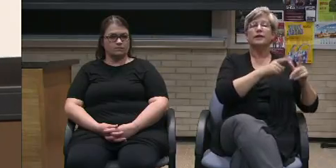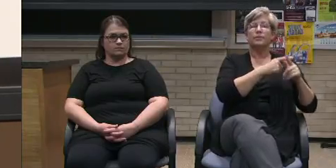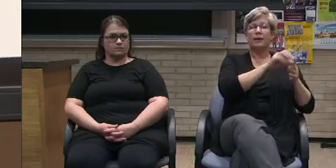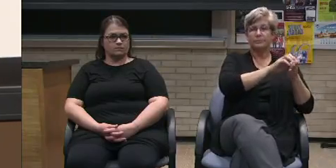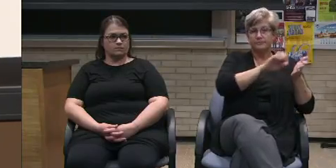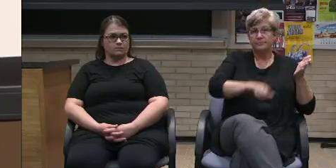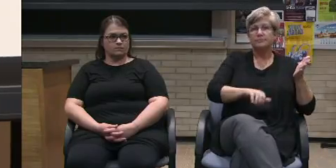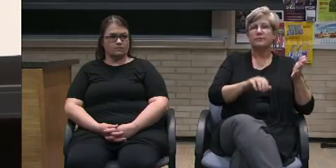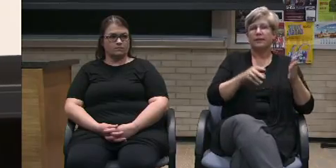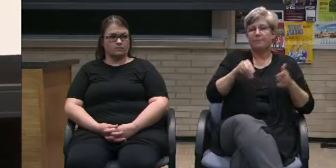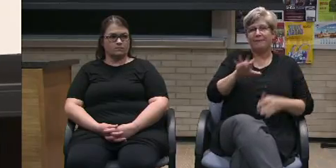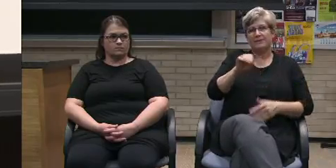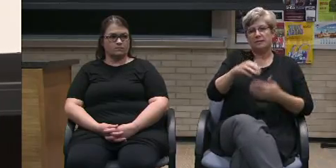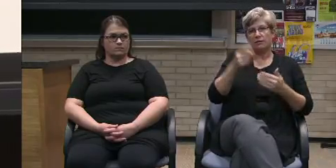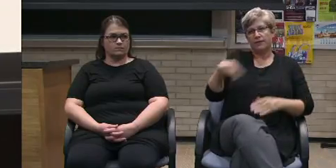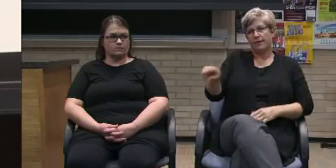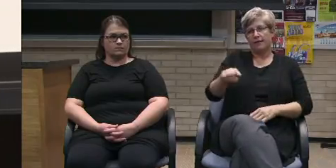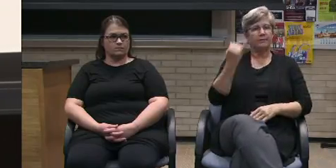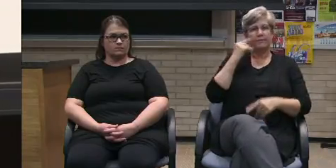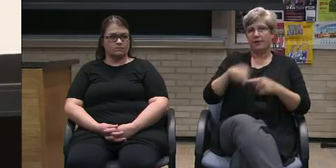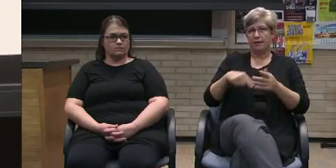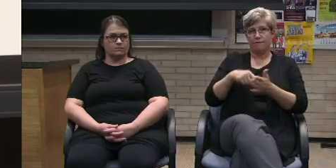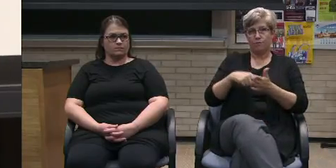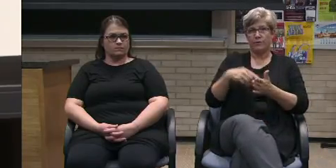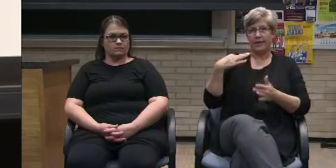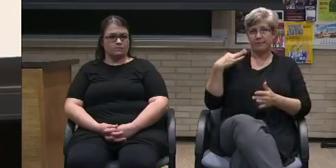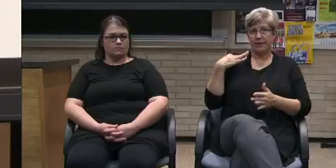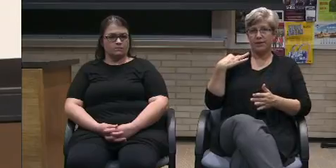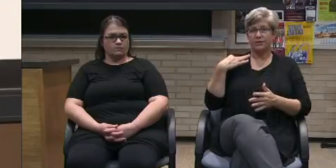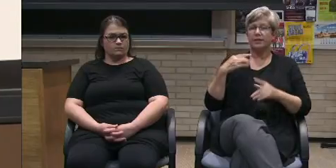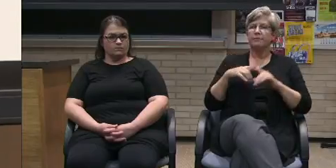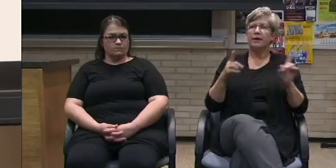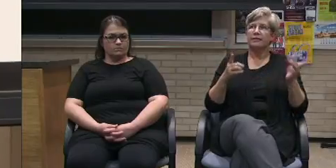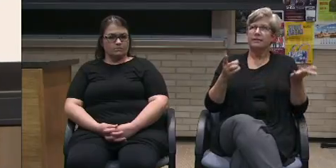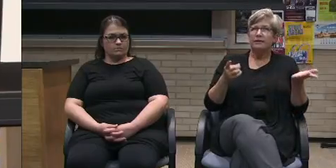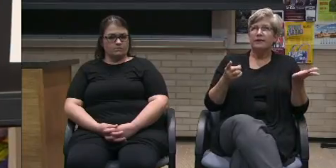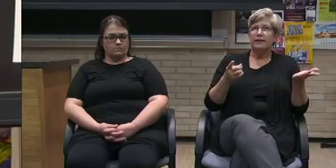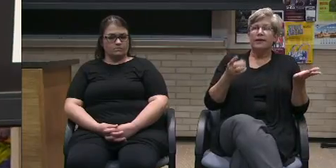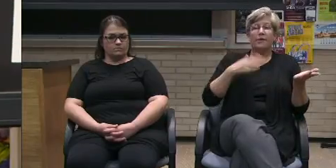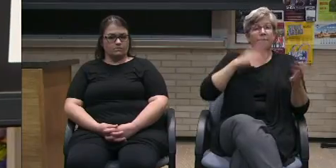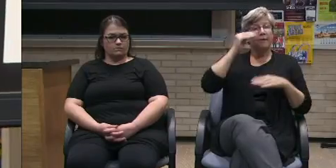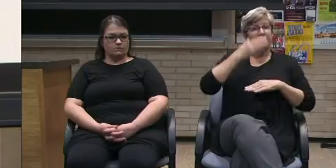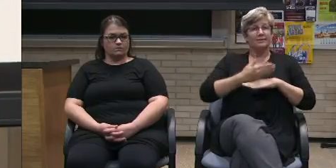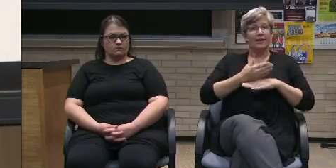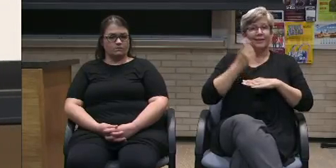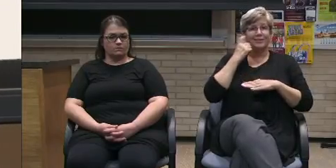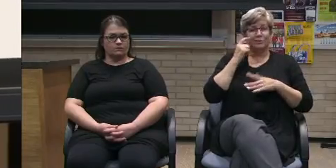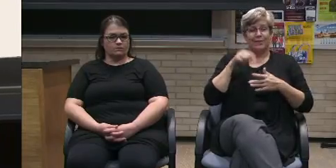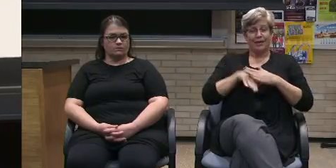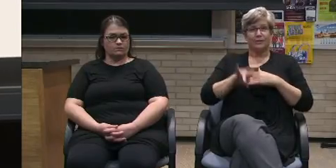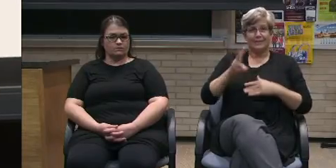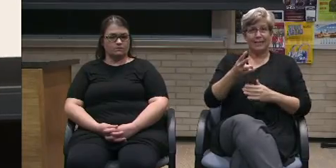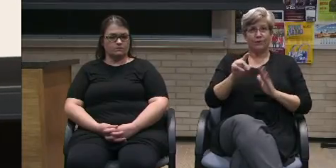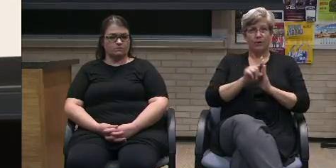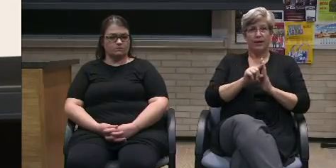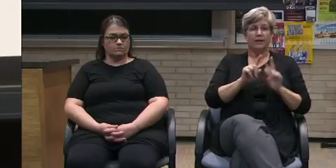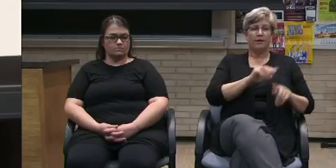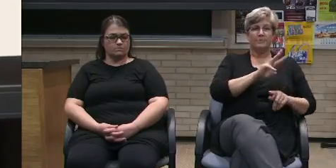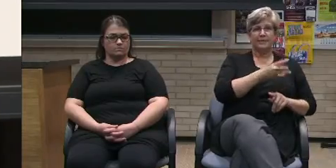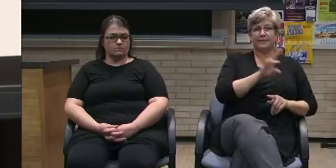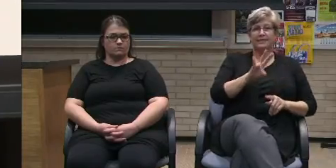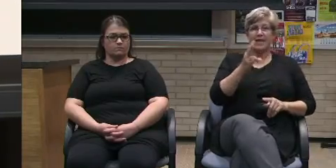$50, which we do. The question that I have is, the goal is, my son just started 7th grade. Moving from 6th to 7th grade,